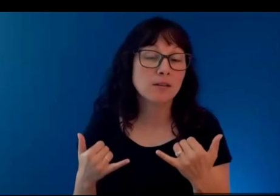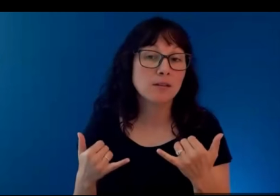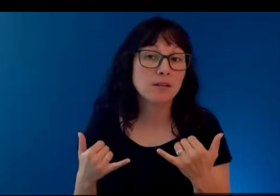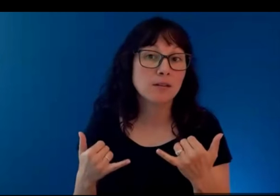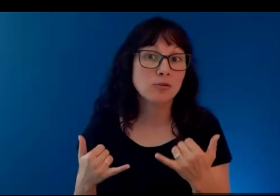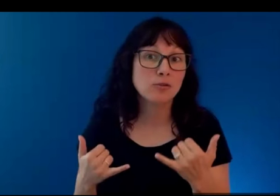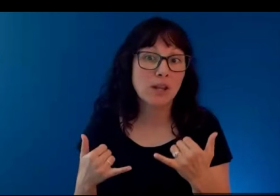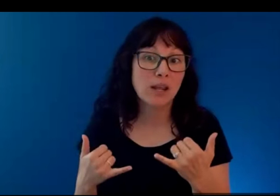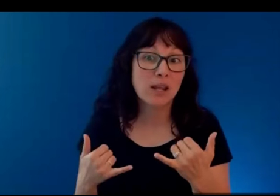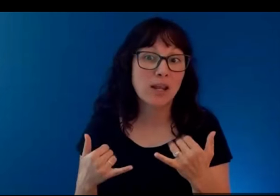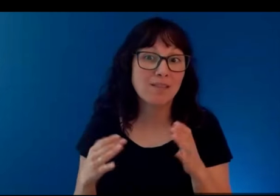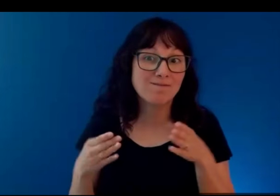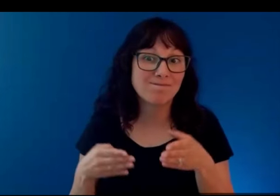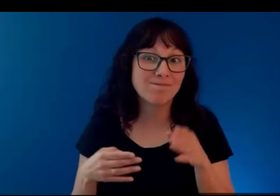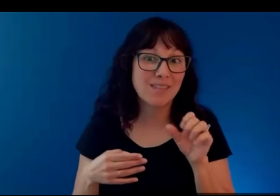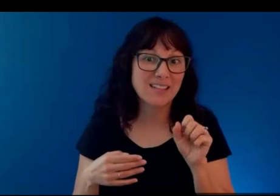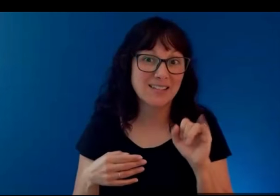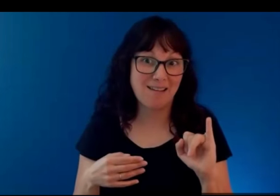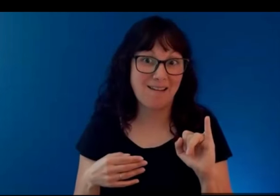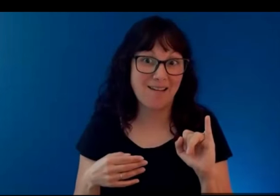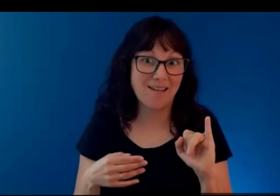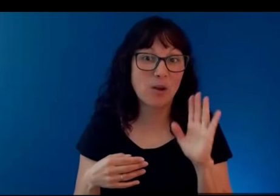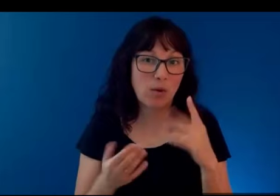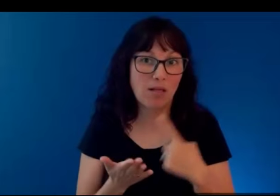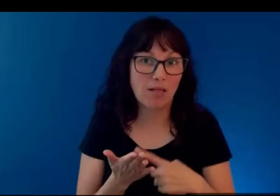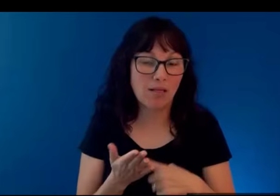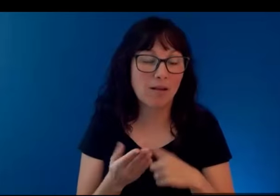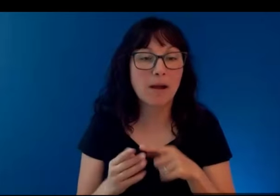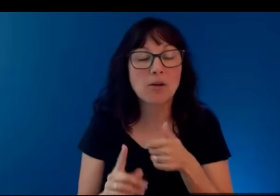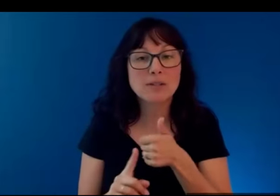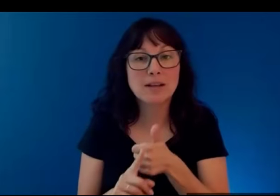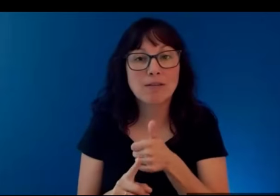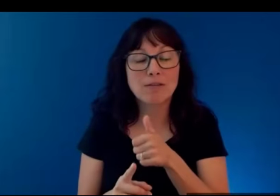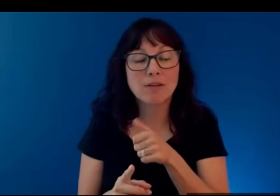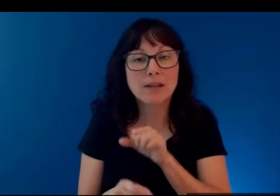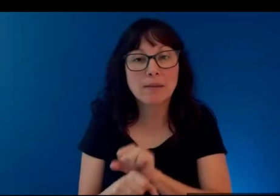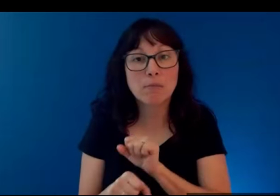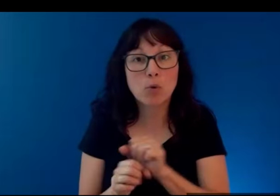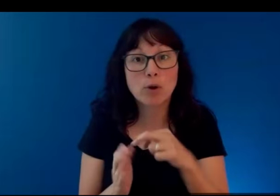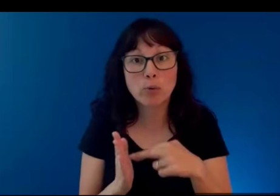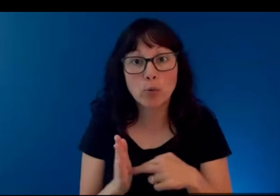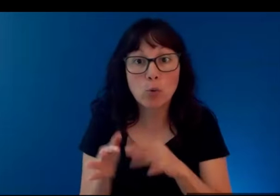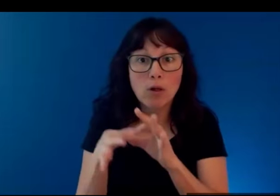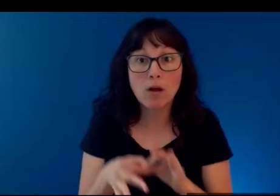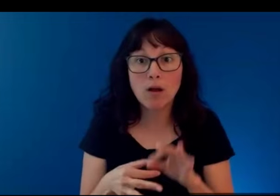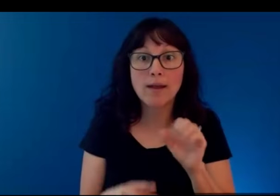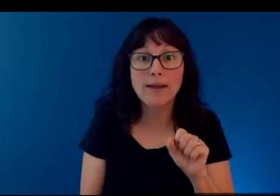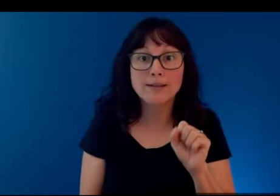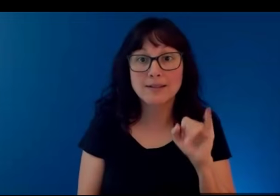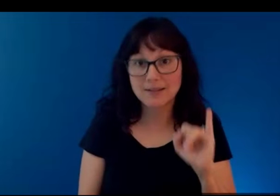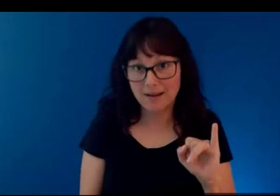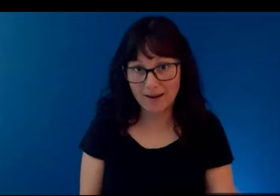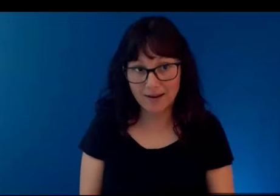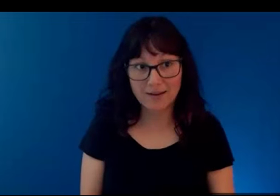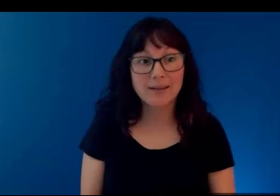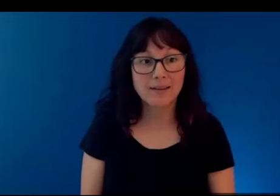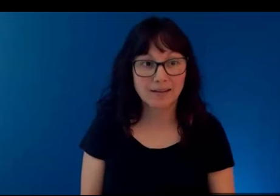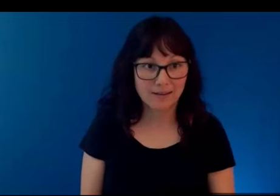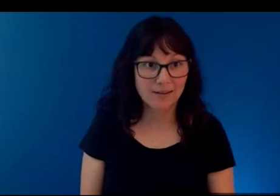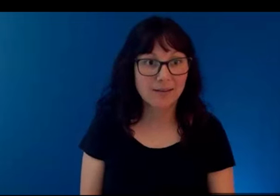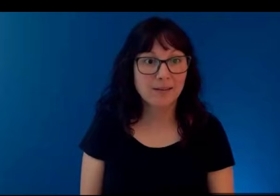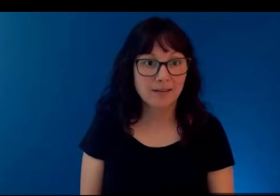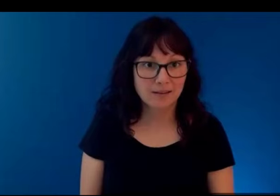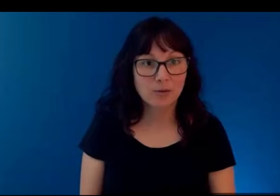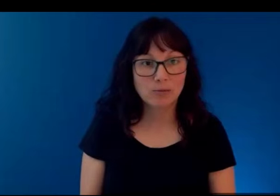we are in the SSI house. So we're going to talk about self-employment rules for SSI. So welcome. As